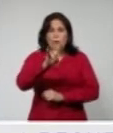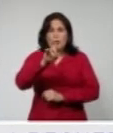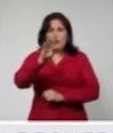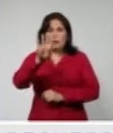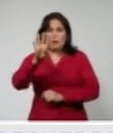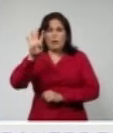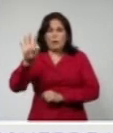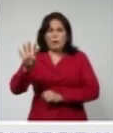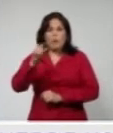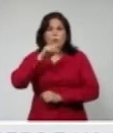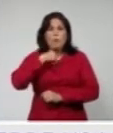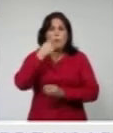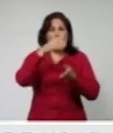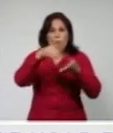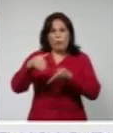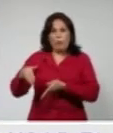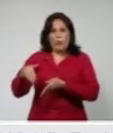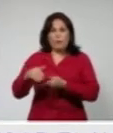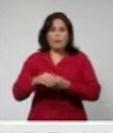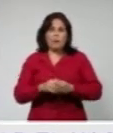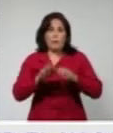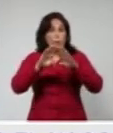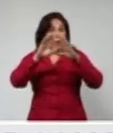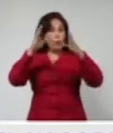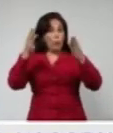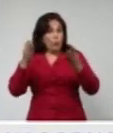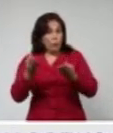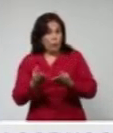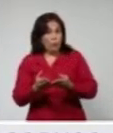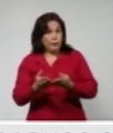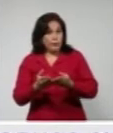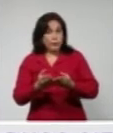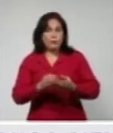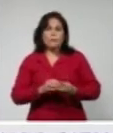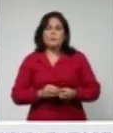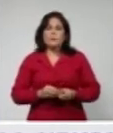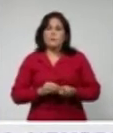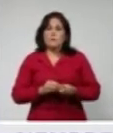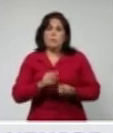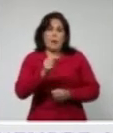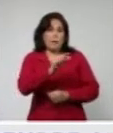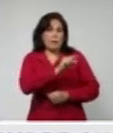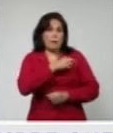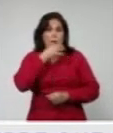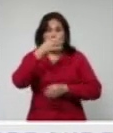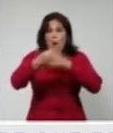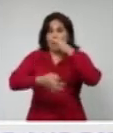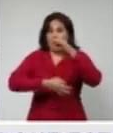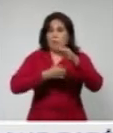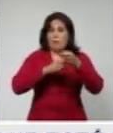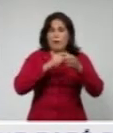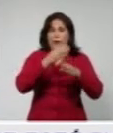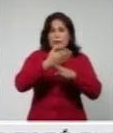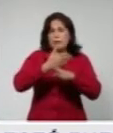4,522 people died of the virus, for a total of